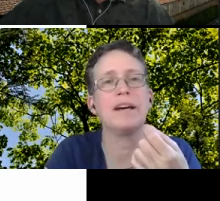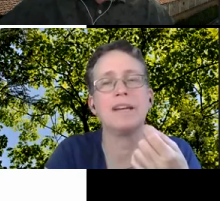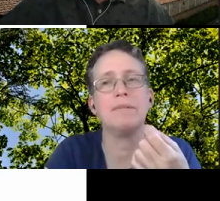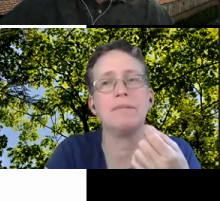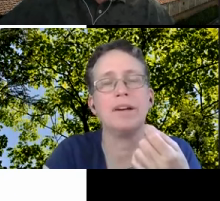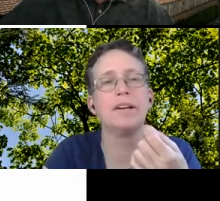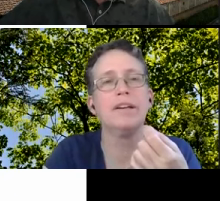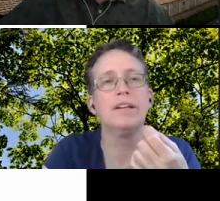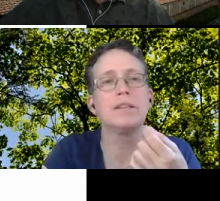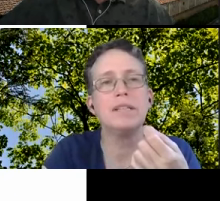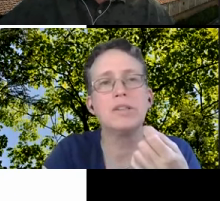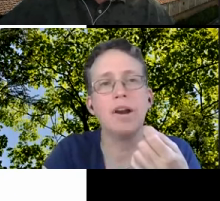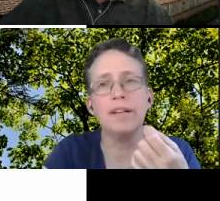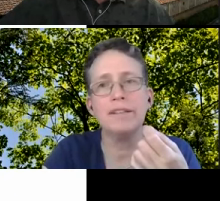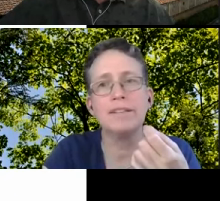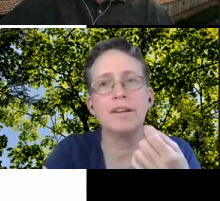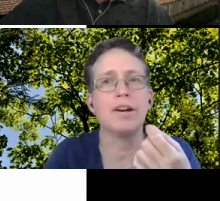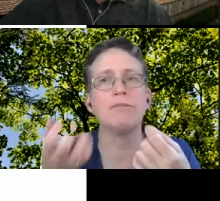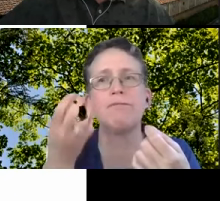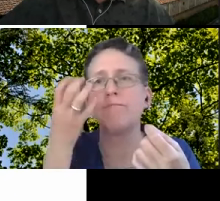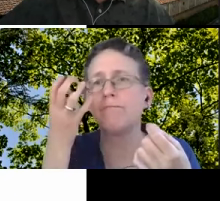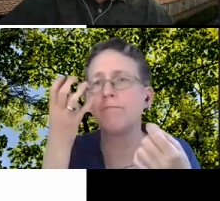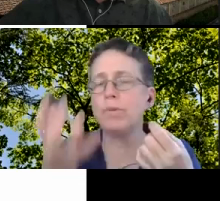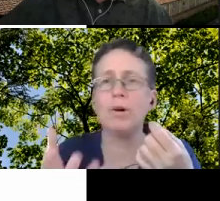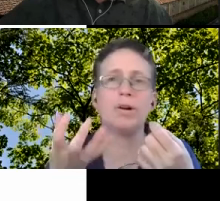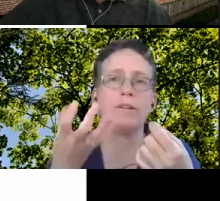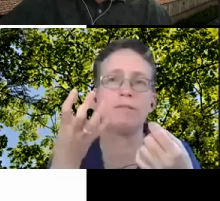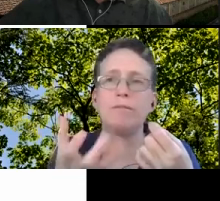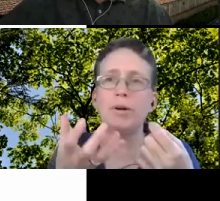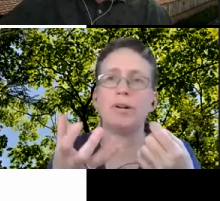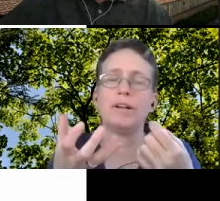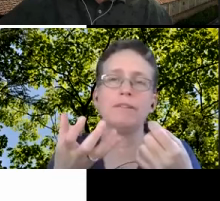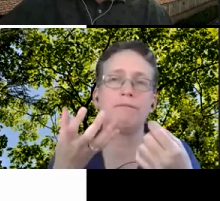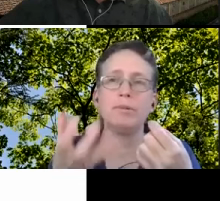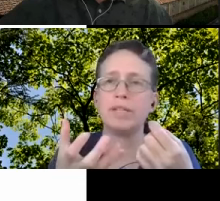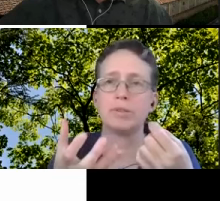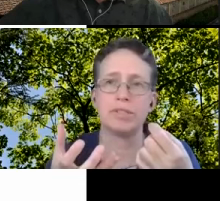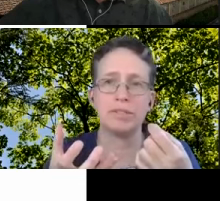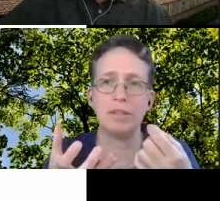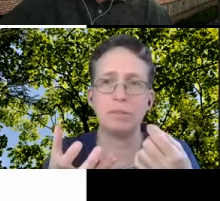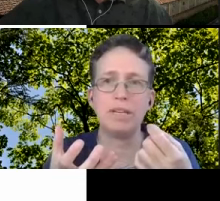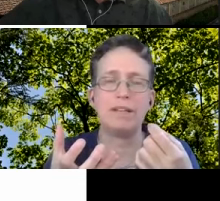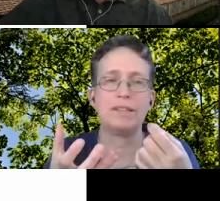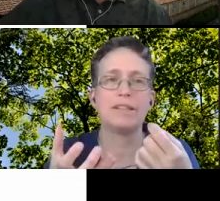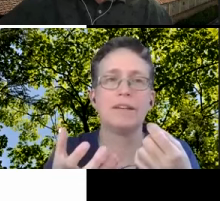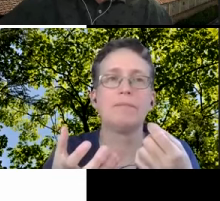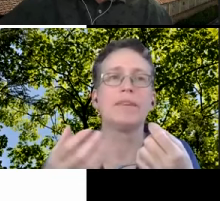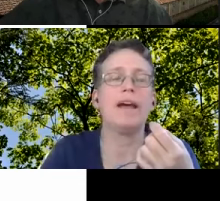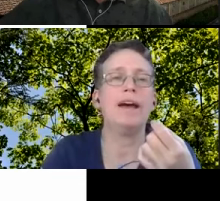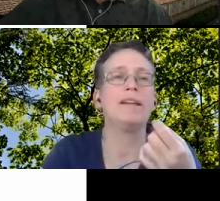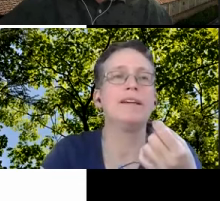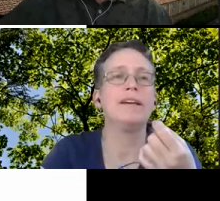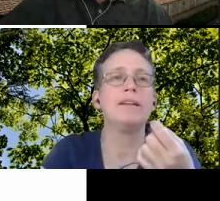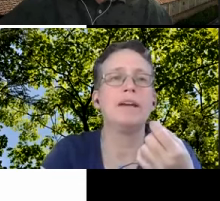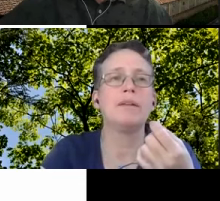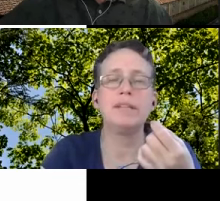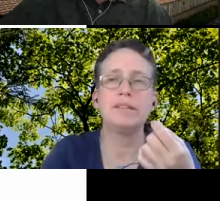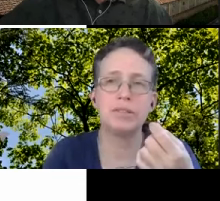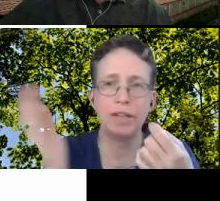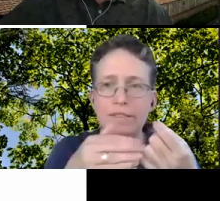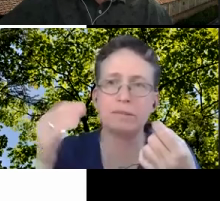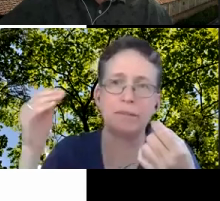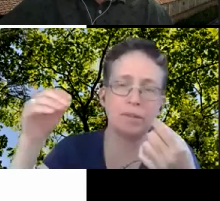at that time of year. So these gardens are full of food resources for those bees. And we